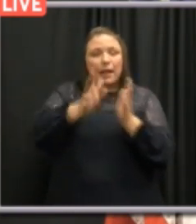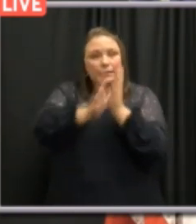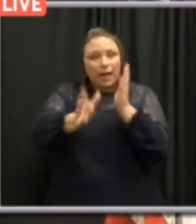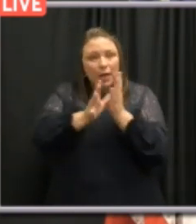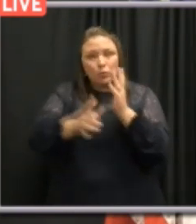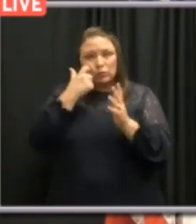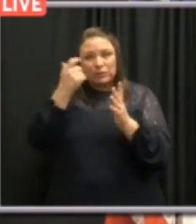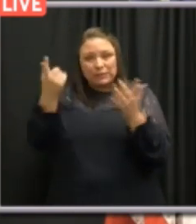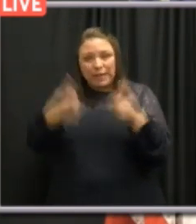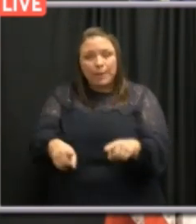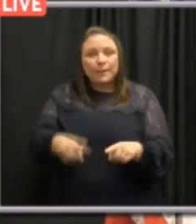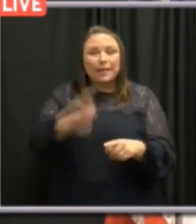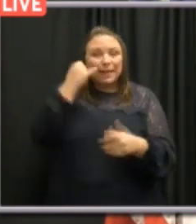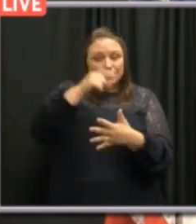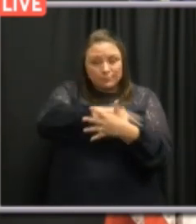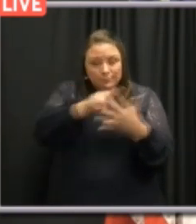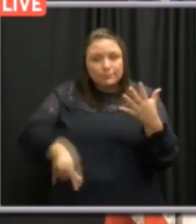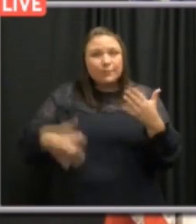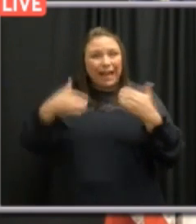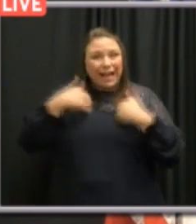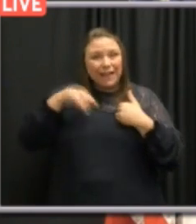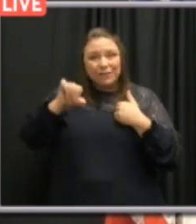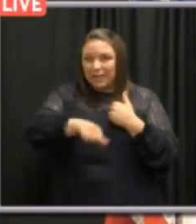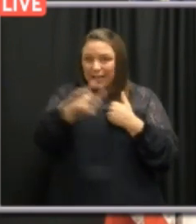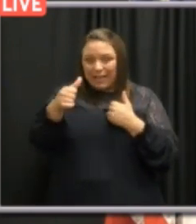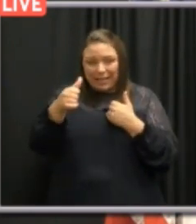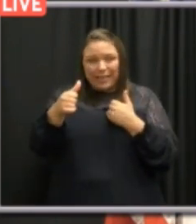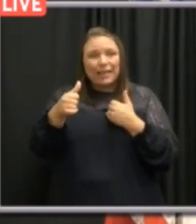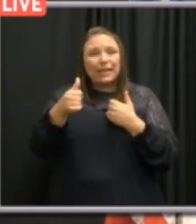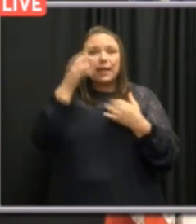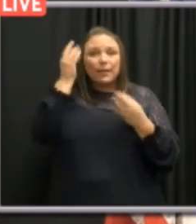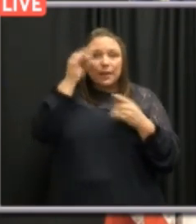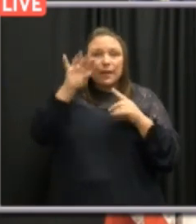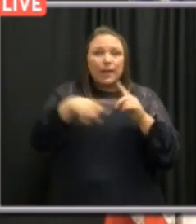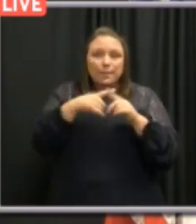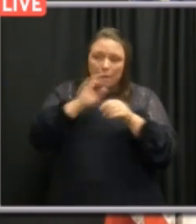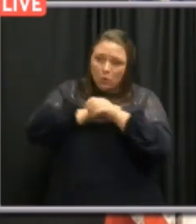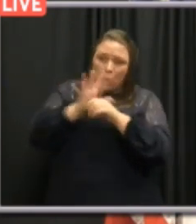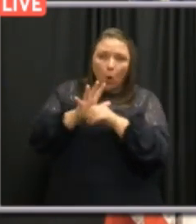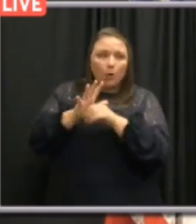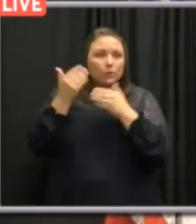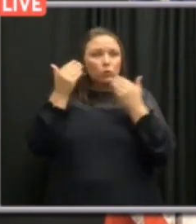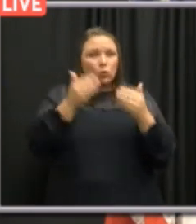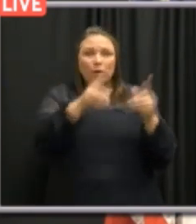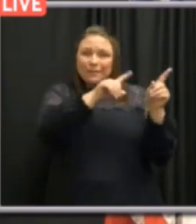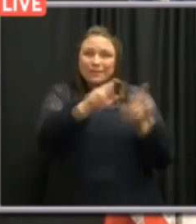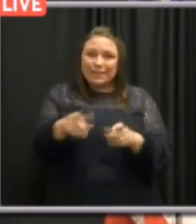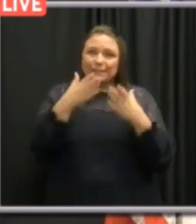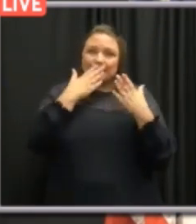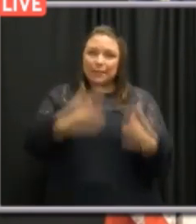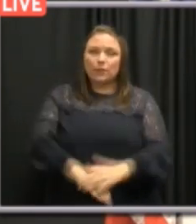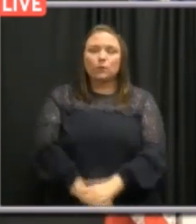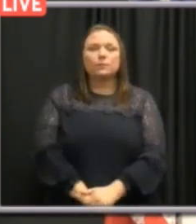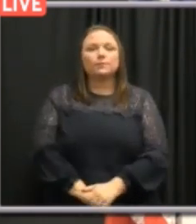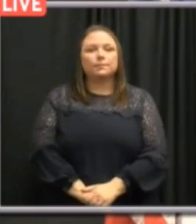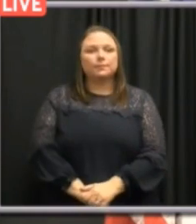unexplained diarrhea. So if you have those symptoms, you think about COVID and get assessed. So thank you so much.